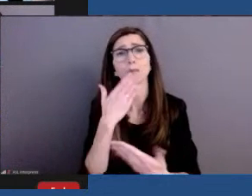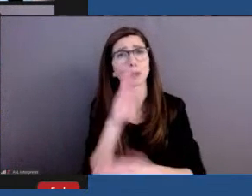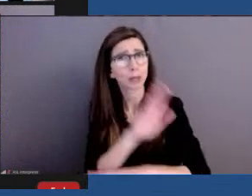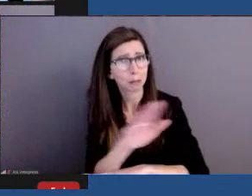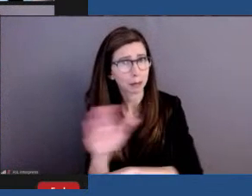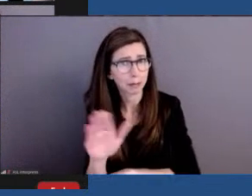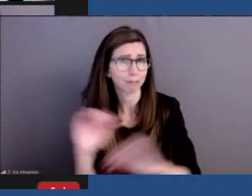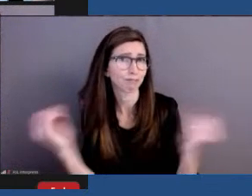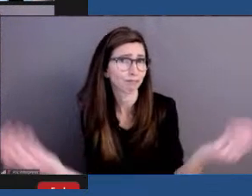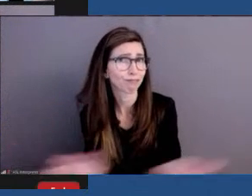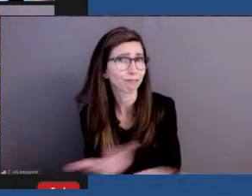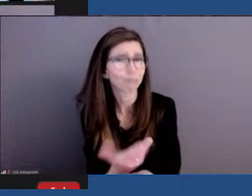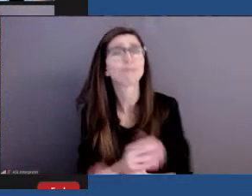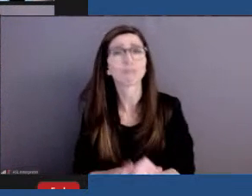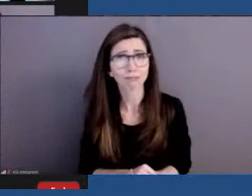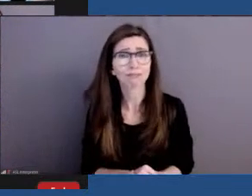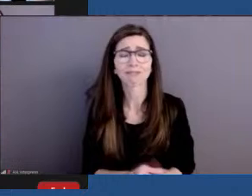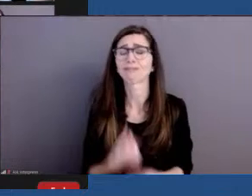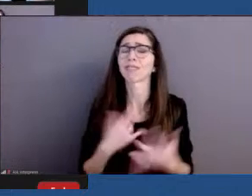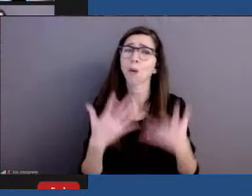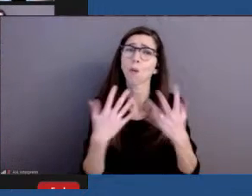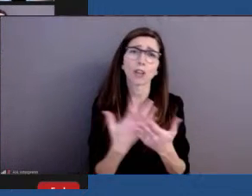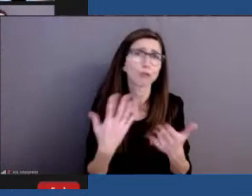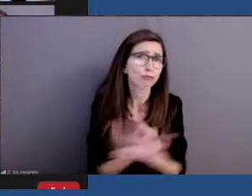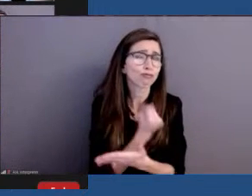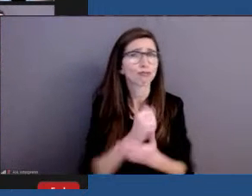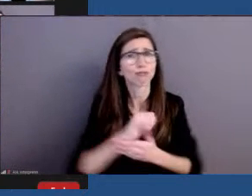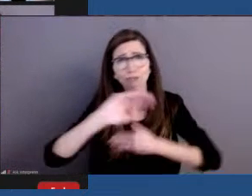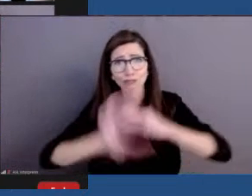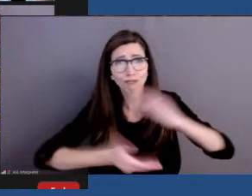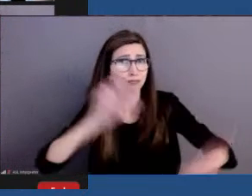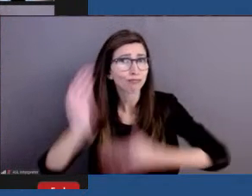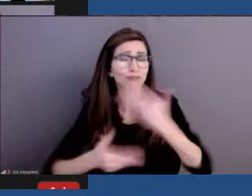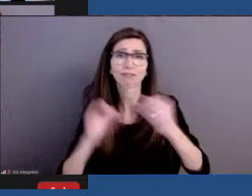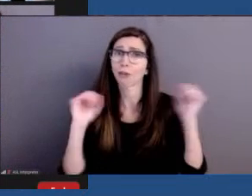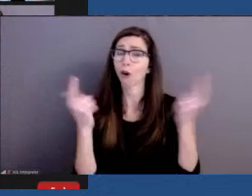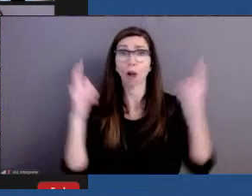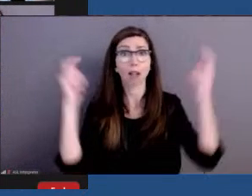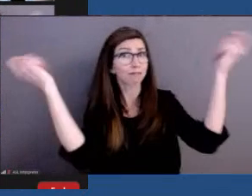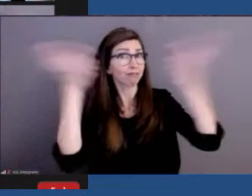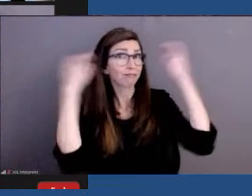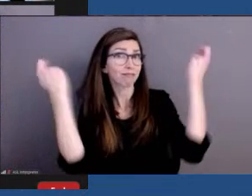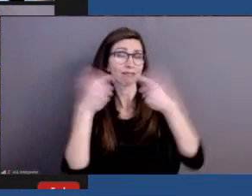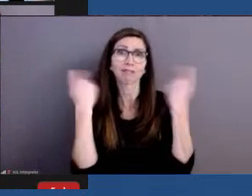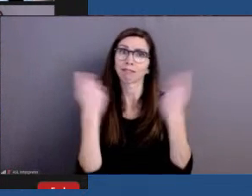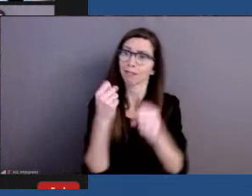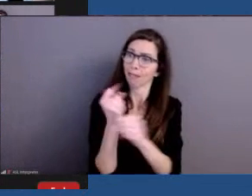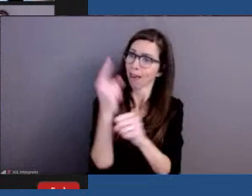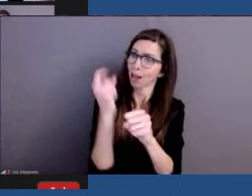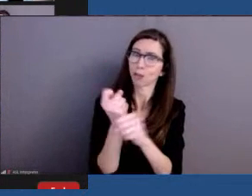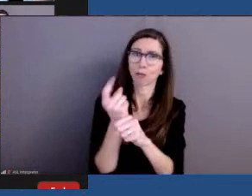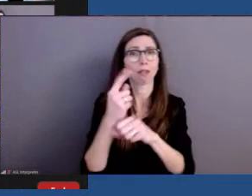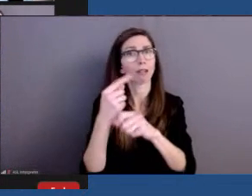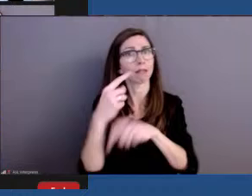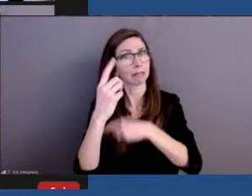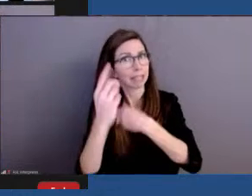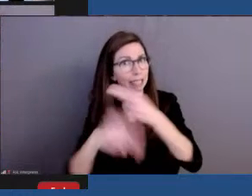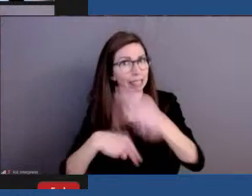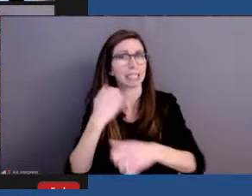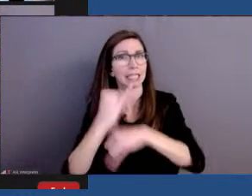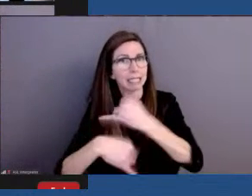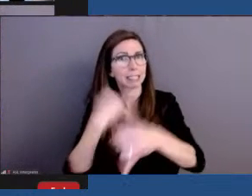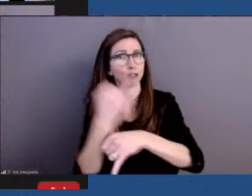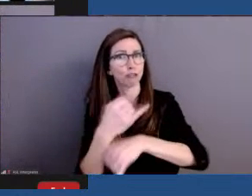monde. I want to welcome everyone and thank you for being with us today to celebrate the annual International Day of Persons with Disabilities proclaimed by the